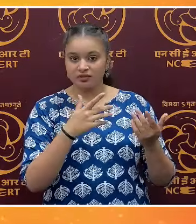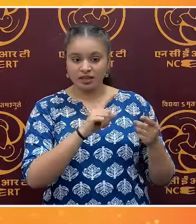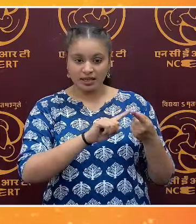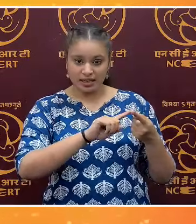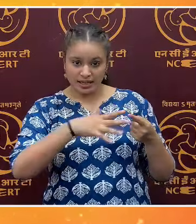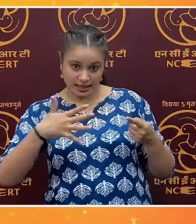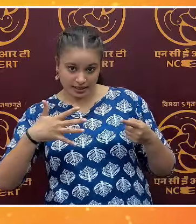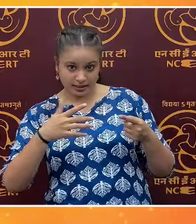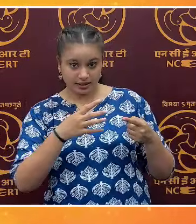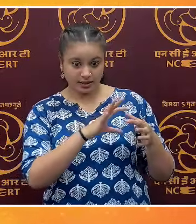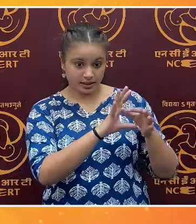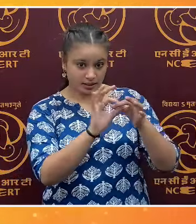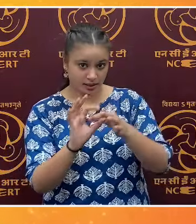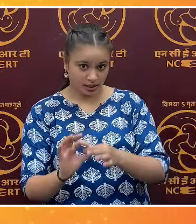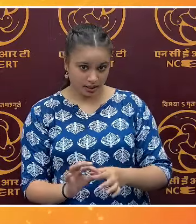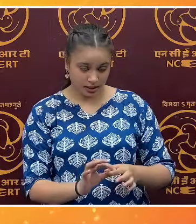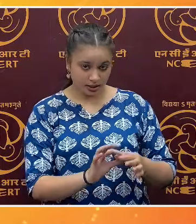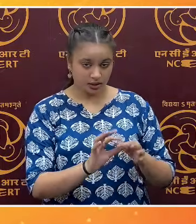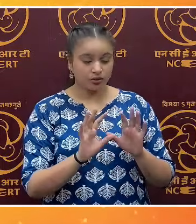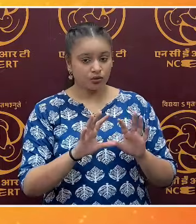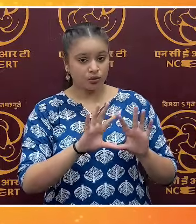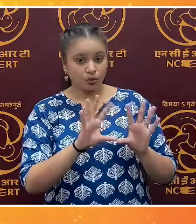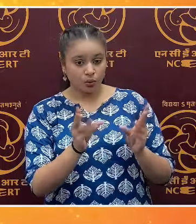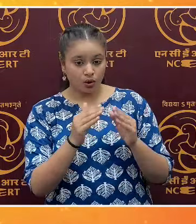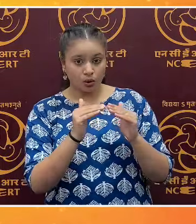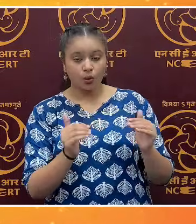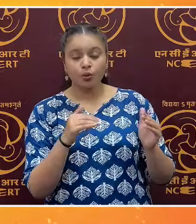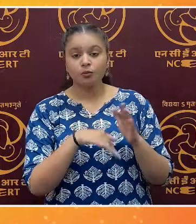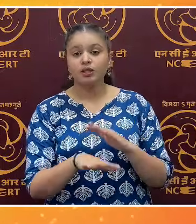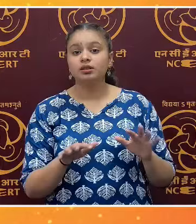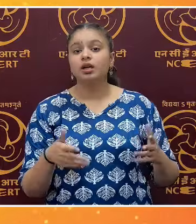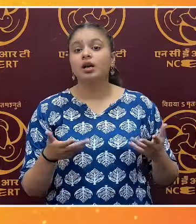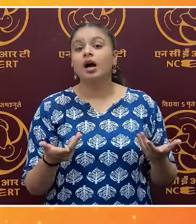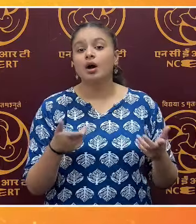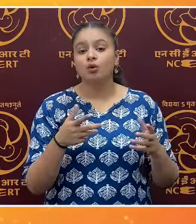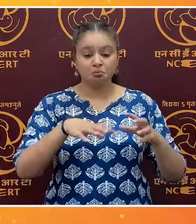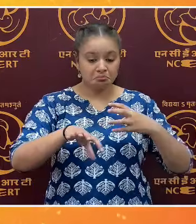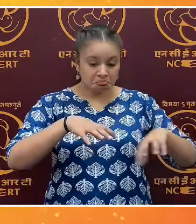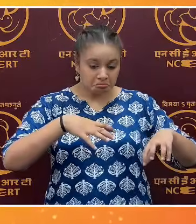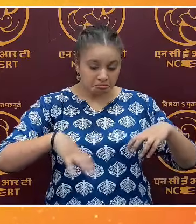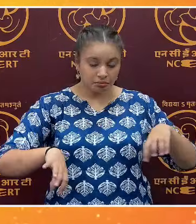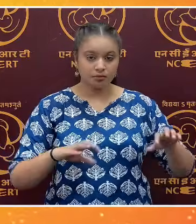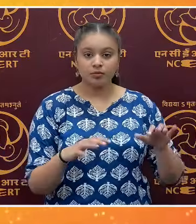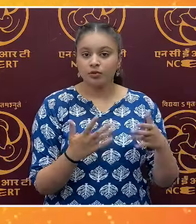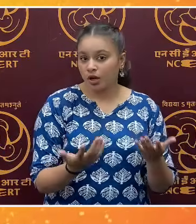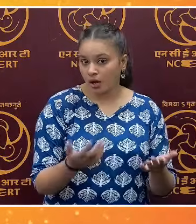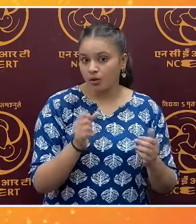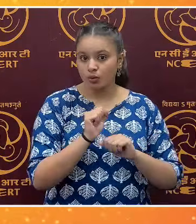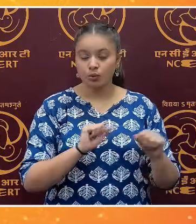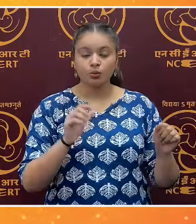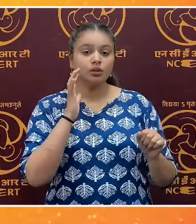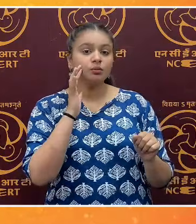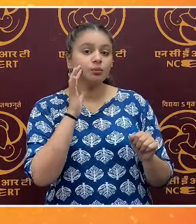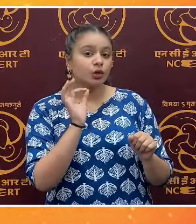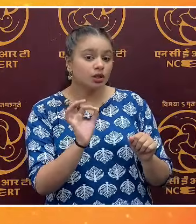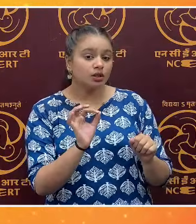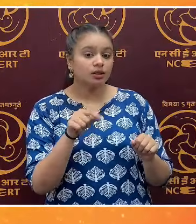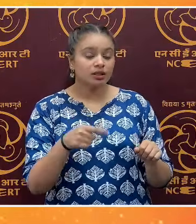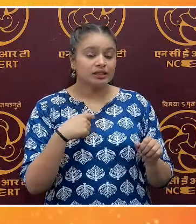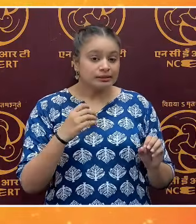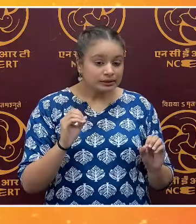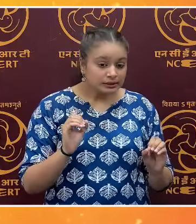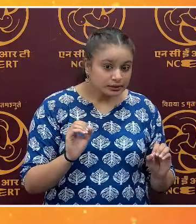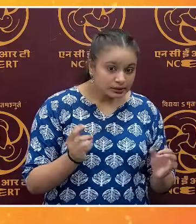electricity which we get in our homes, so how it distribute, and what are the main, from where